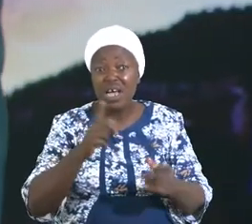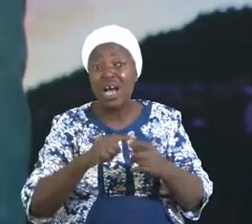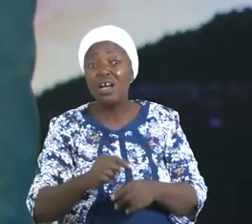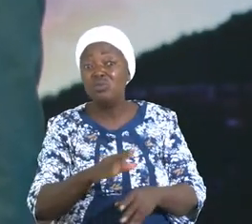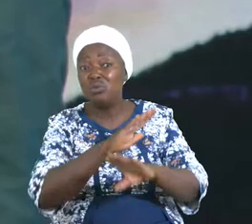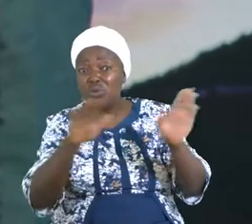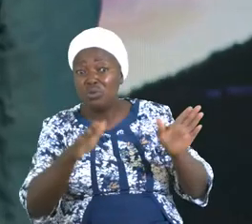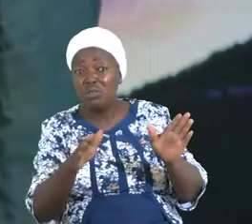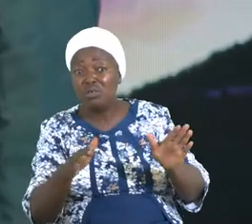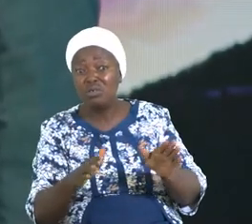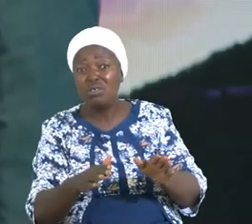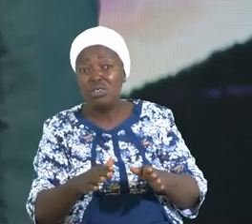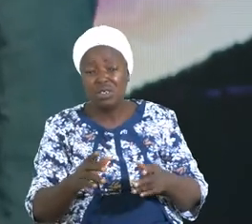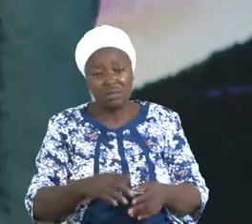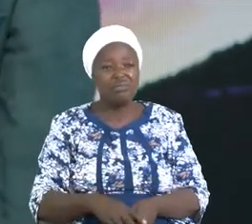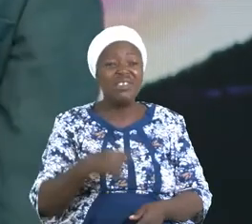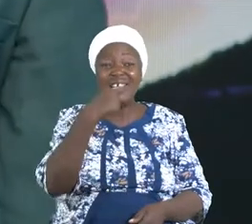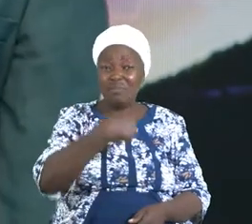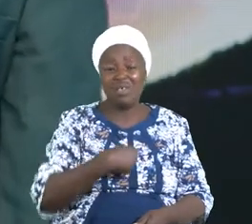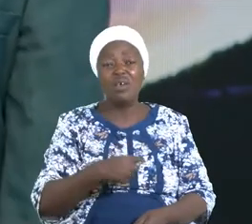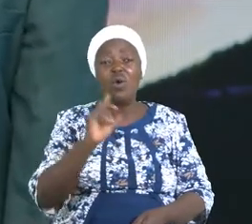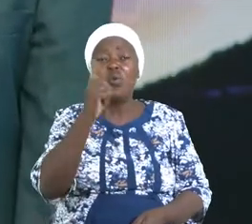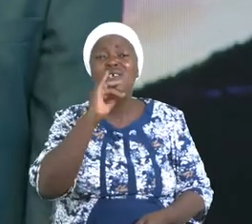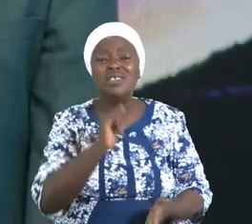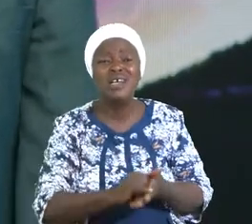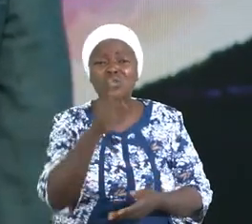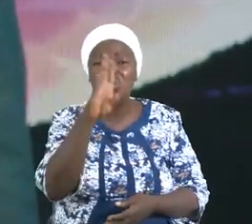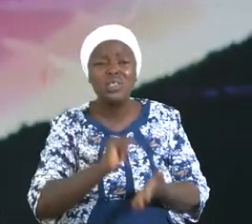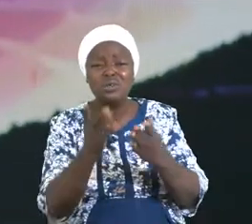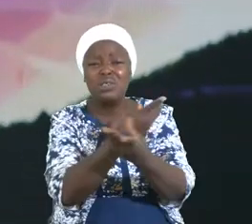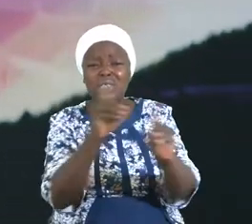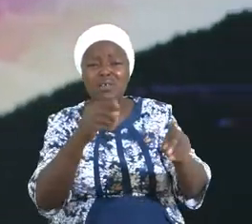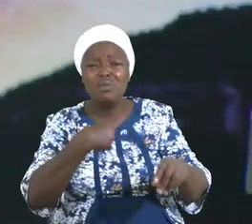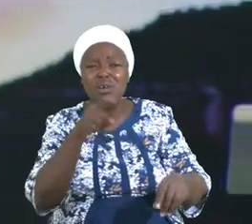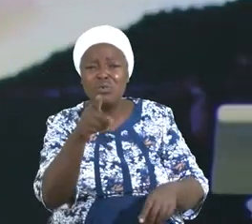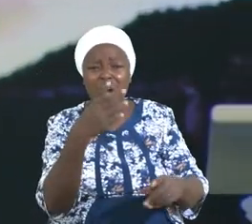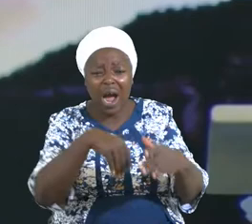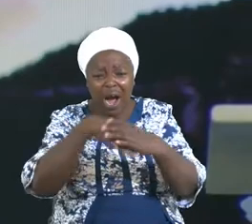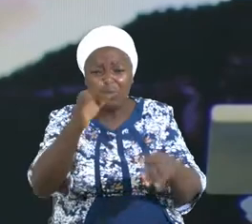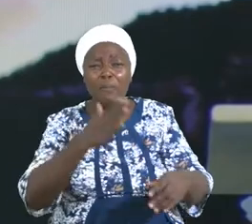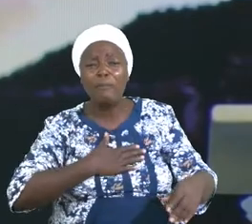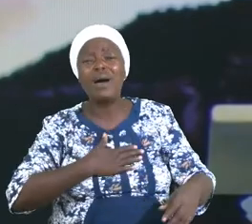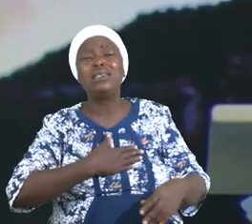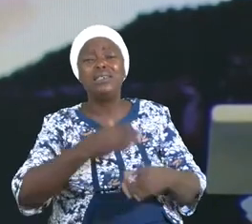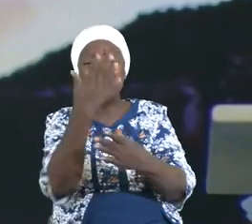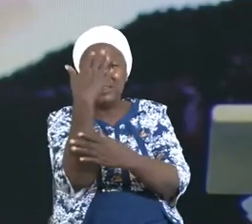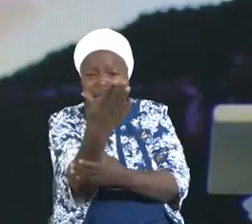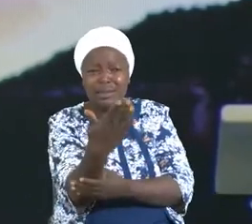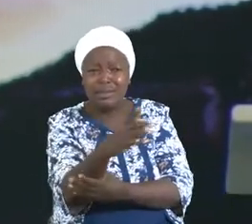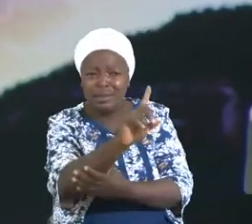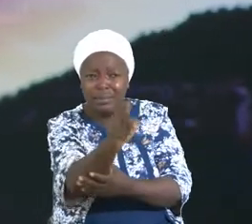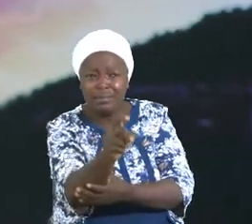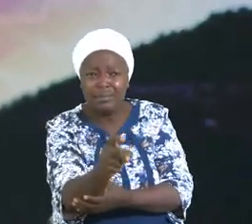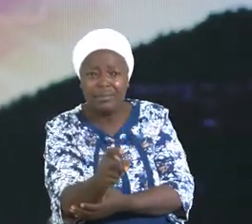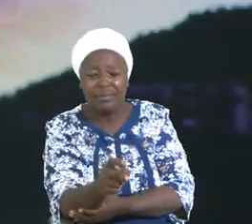where is that God that will deliver you out of my hand?